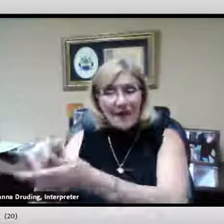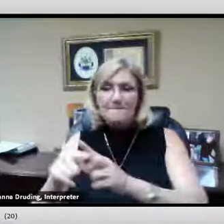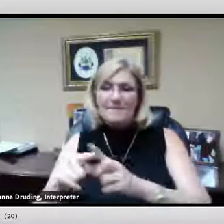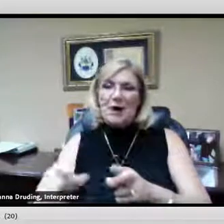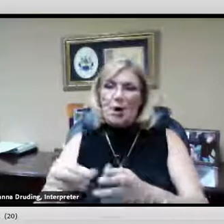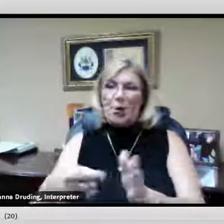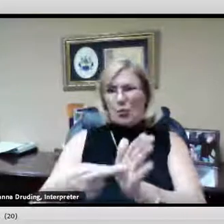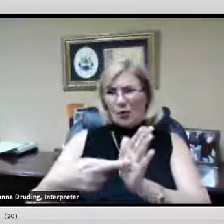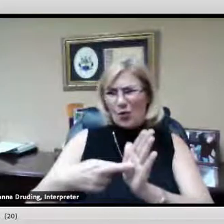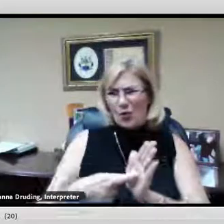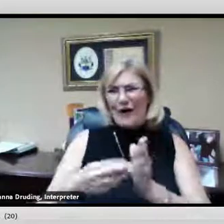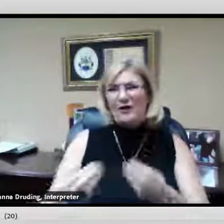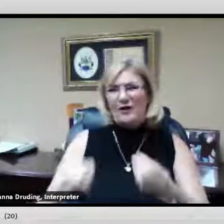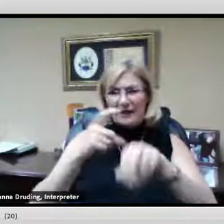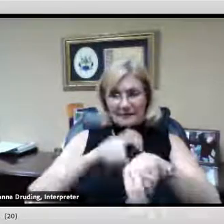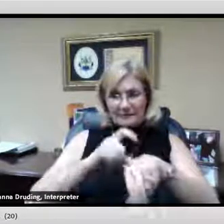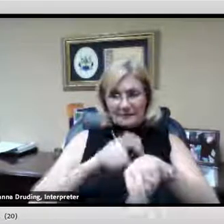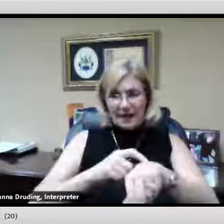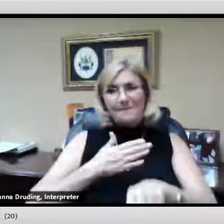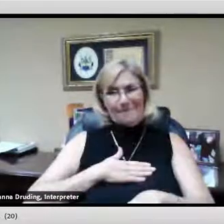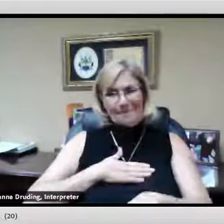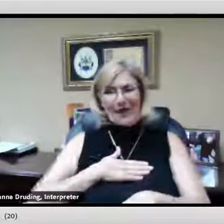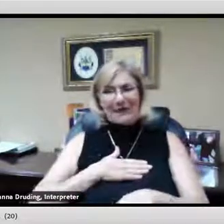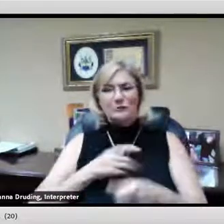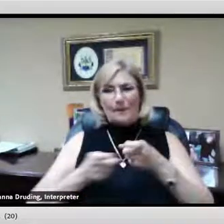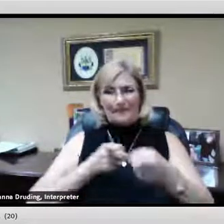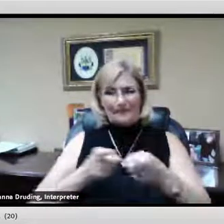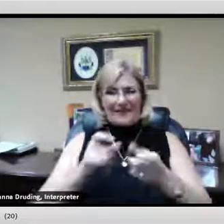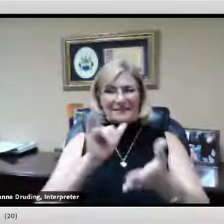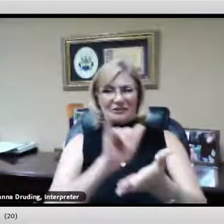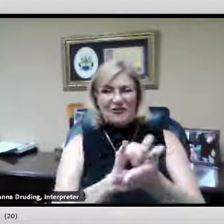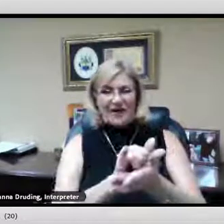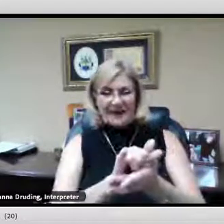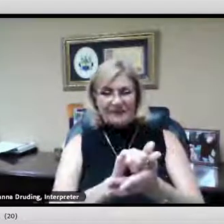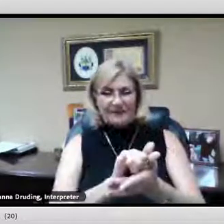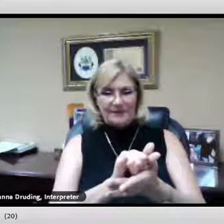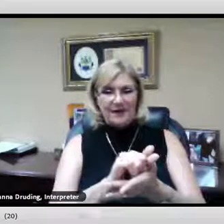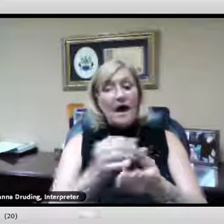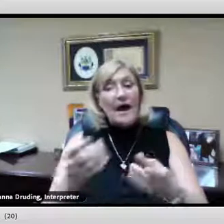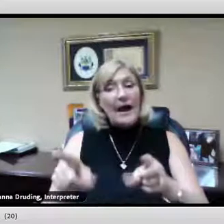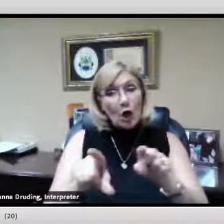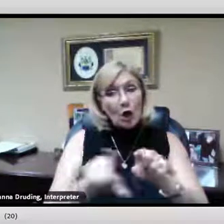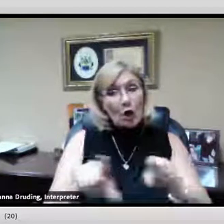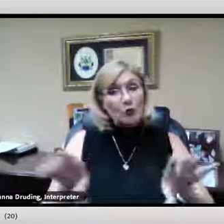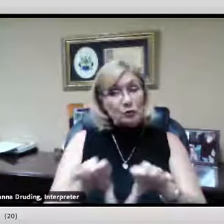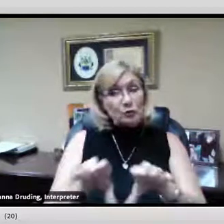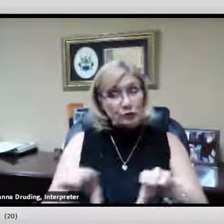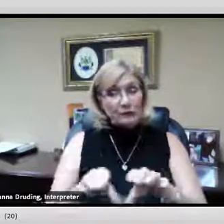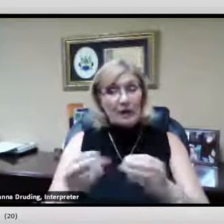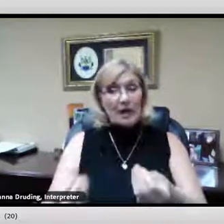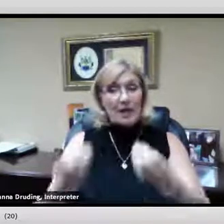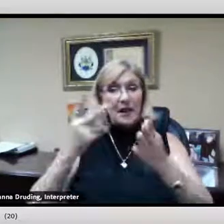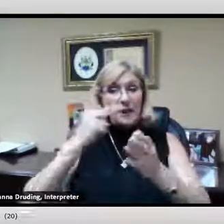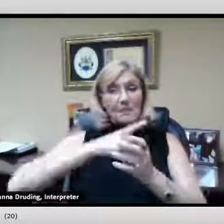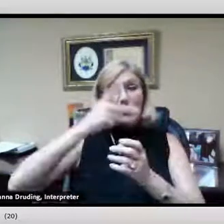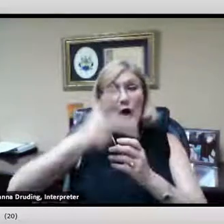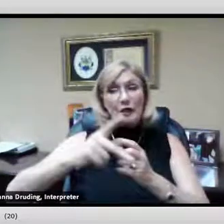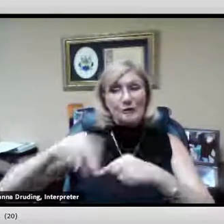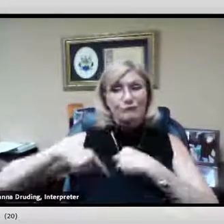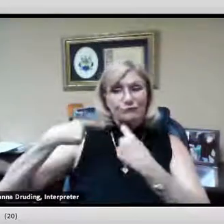of time on my part to manage it. Um, I've also done a lot of other projects over the years